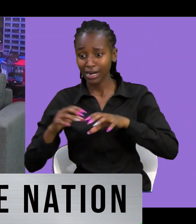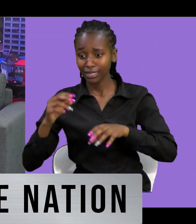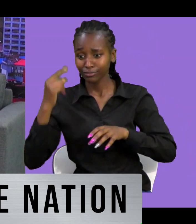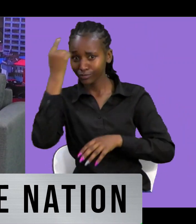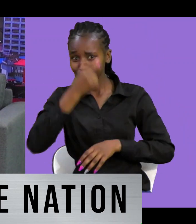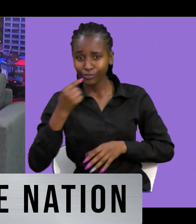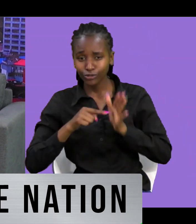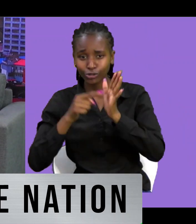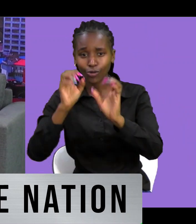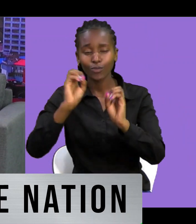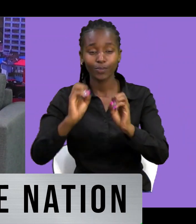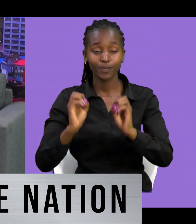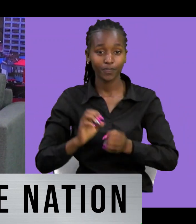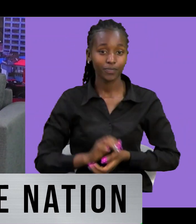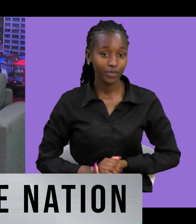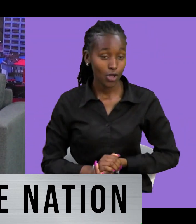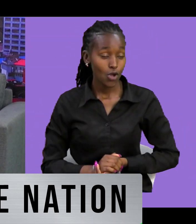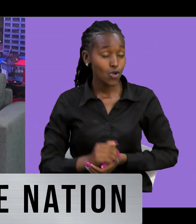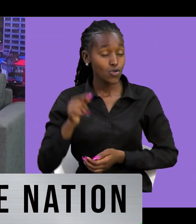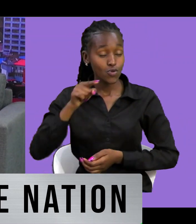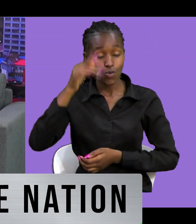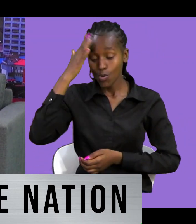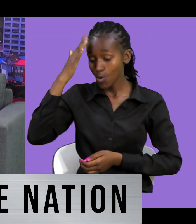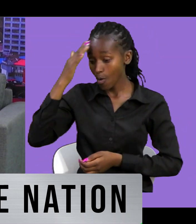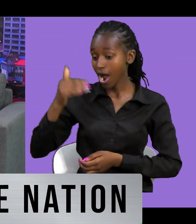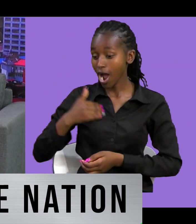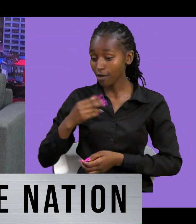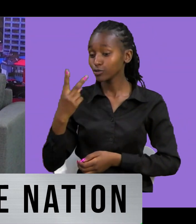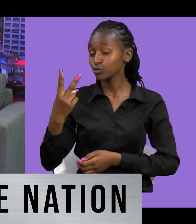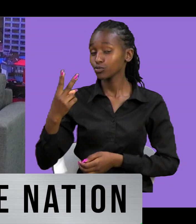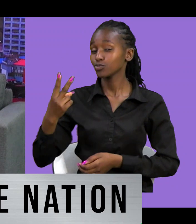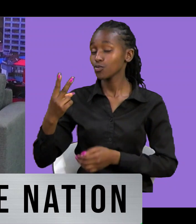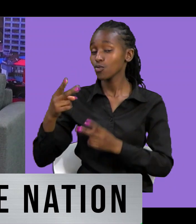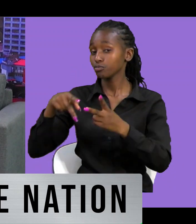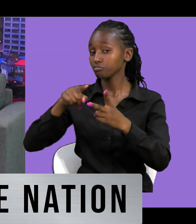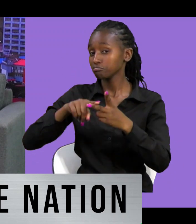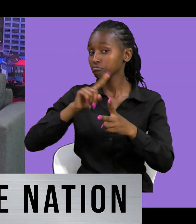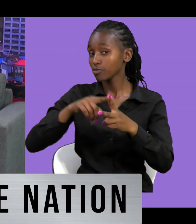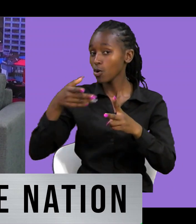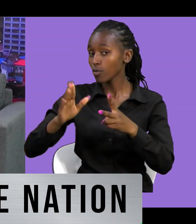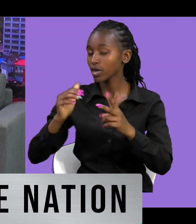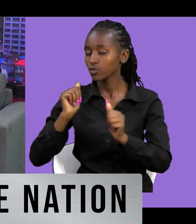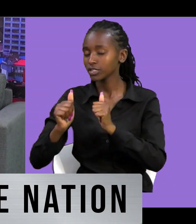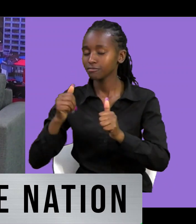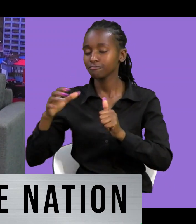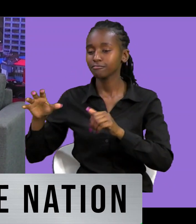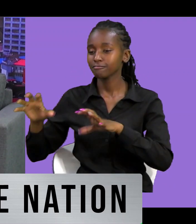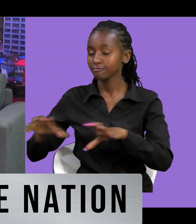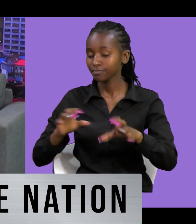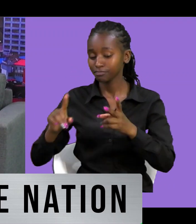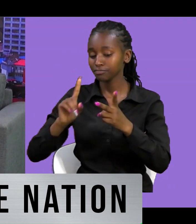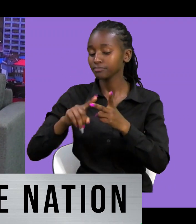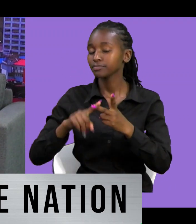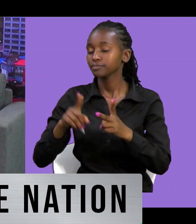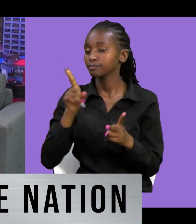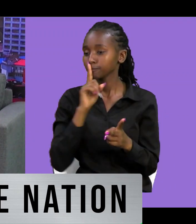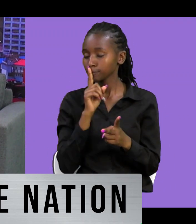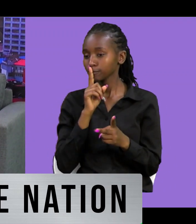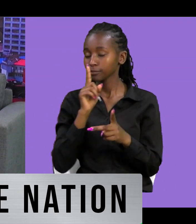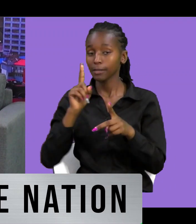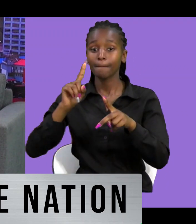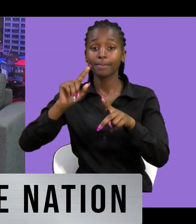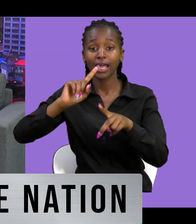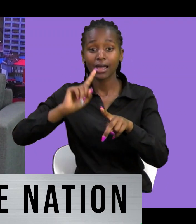There are those few. There are two types of sufferers. There are those who shout, like will say, "Naumia," and there are those who silently just go, lock